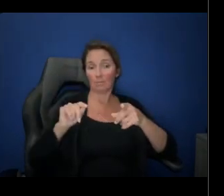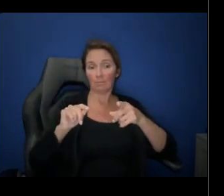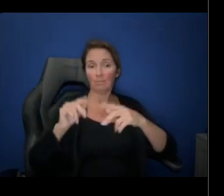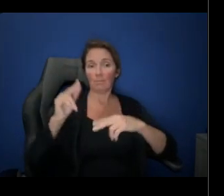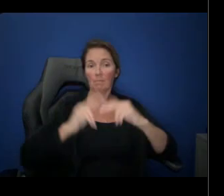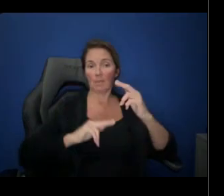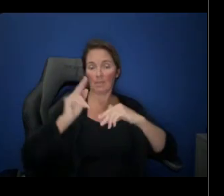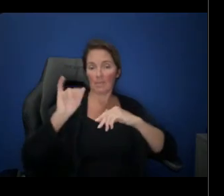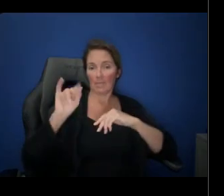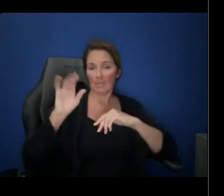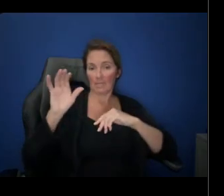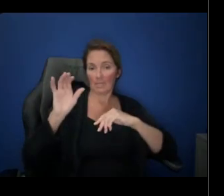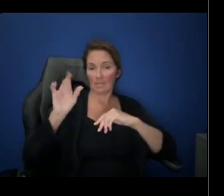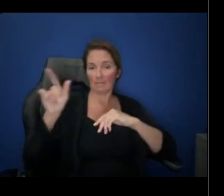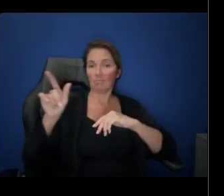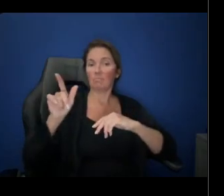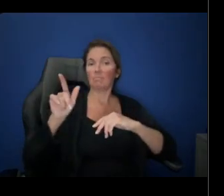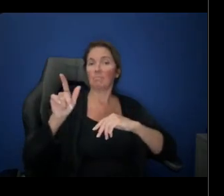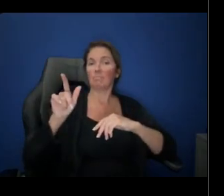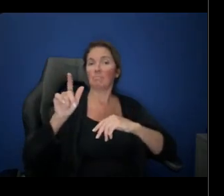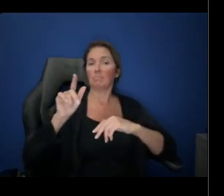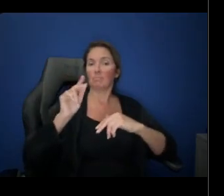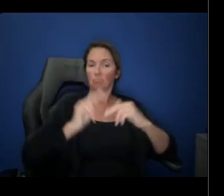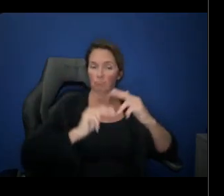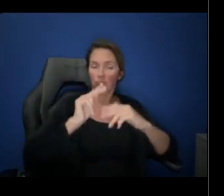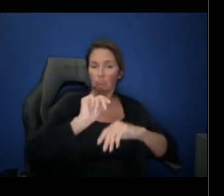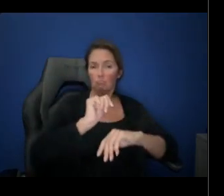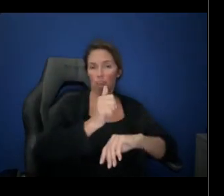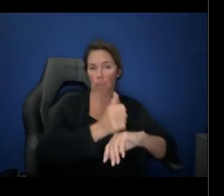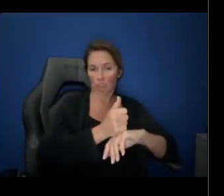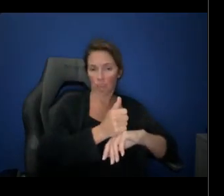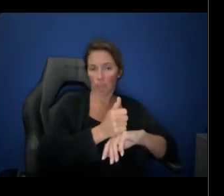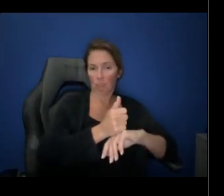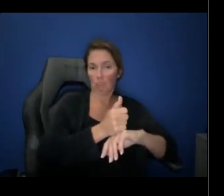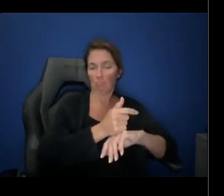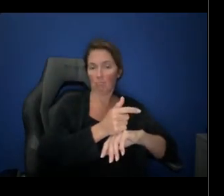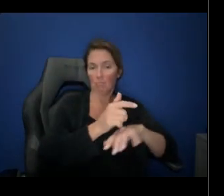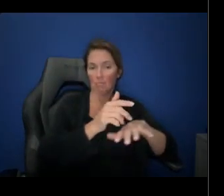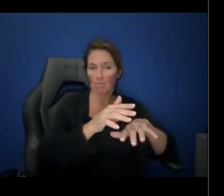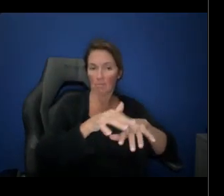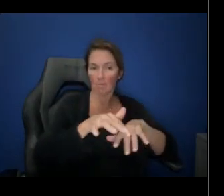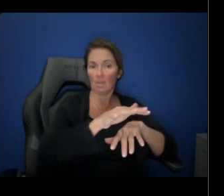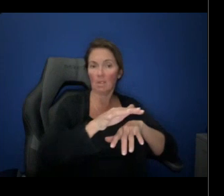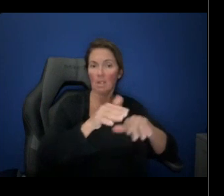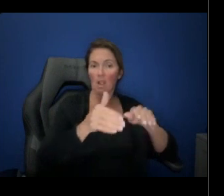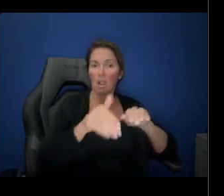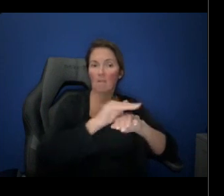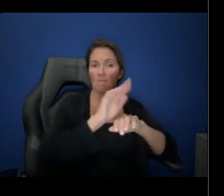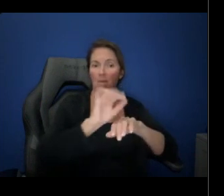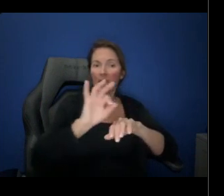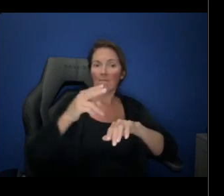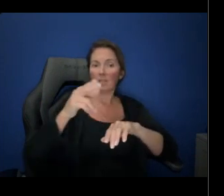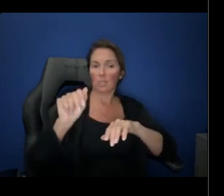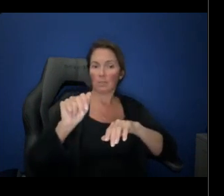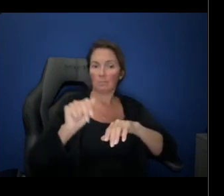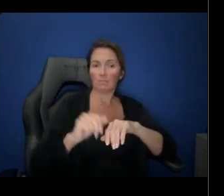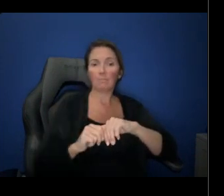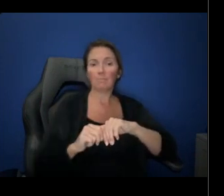Builders Inc. has designed and constructed site amenities covered by the FHA.